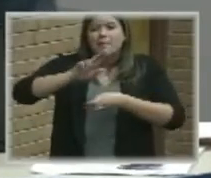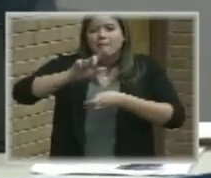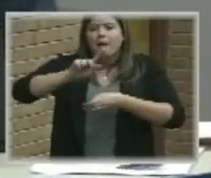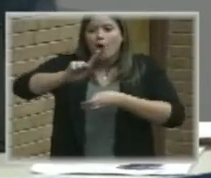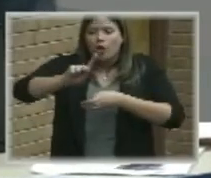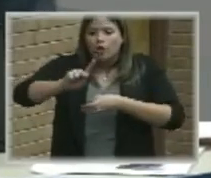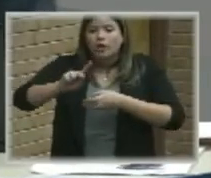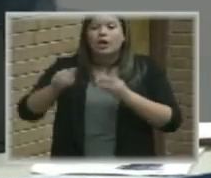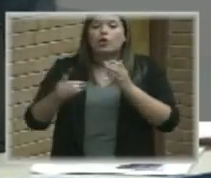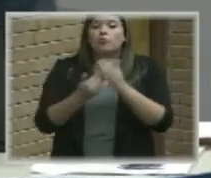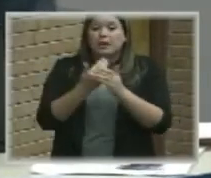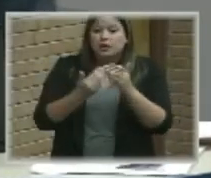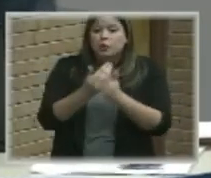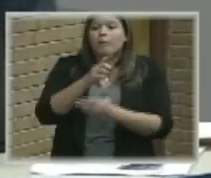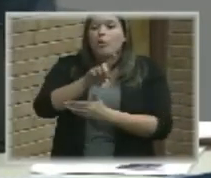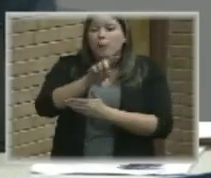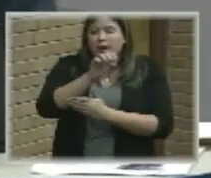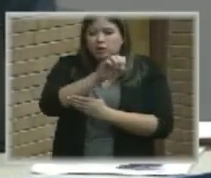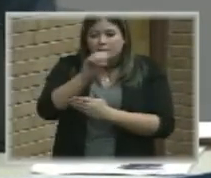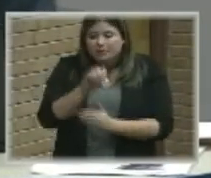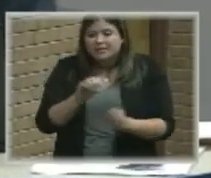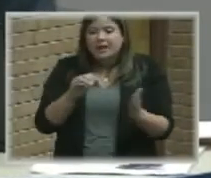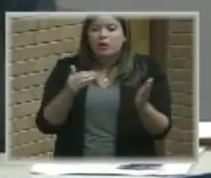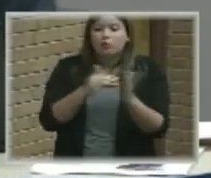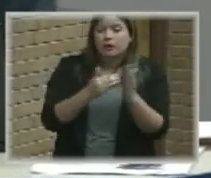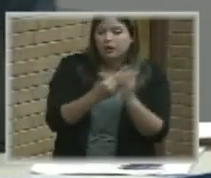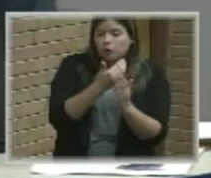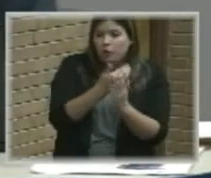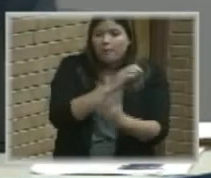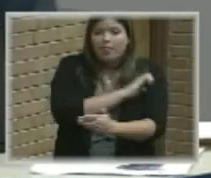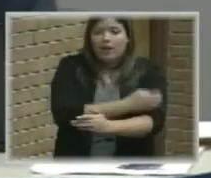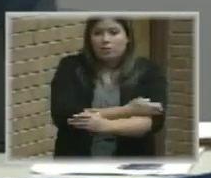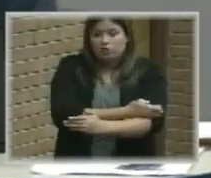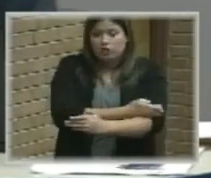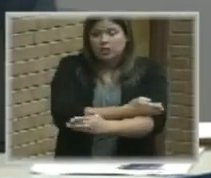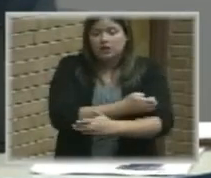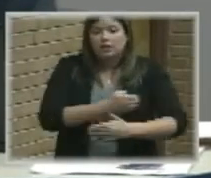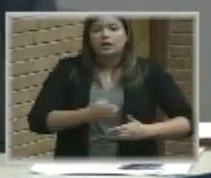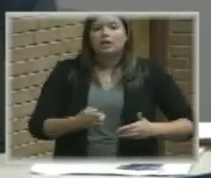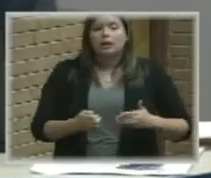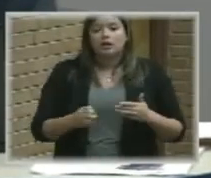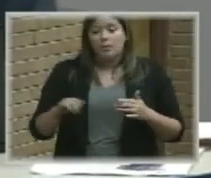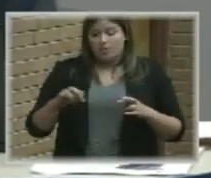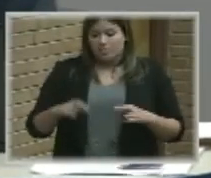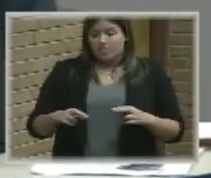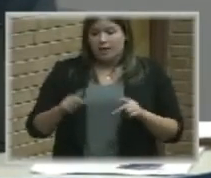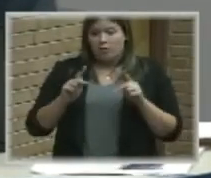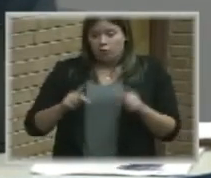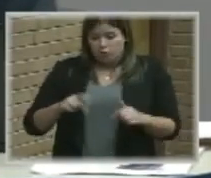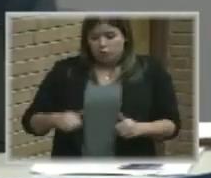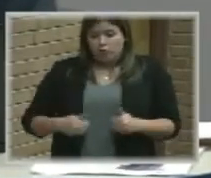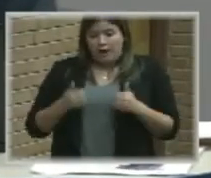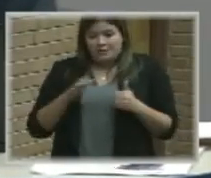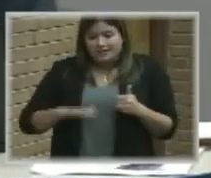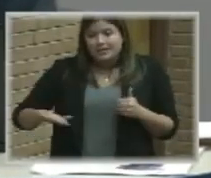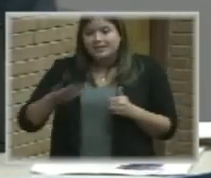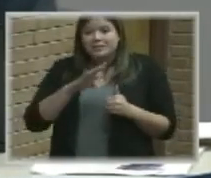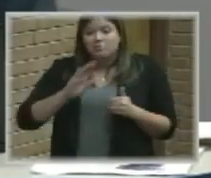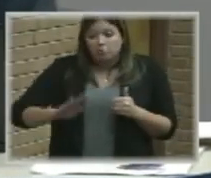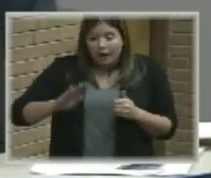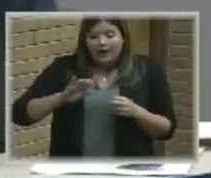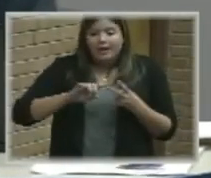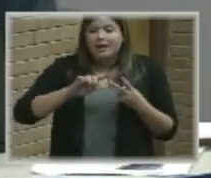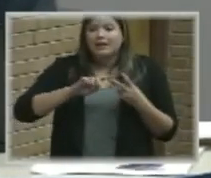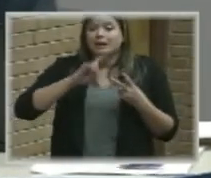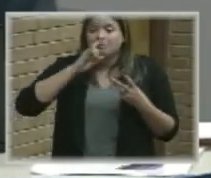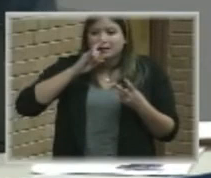renewable, 100% renewable energy that residents not only of Brighton, but also of the town and village